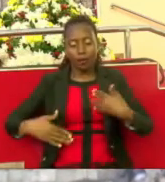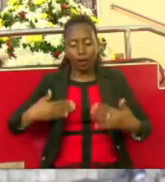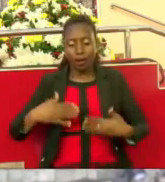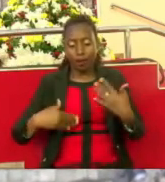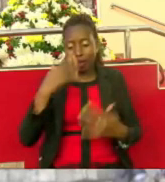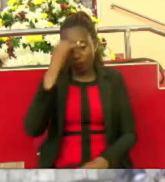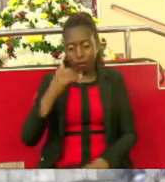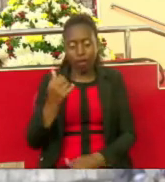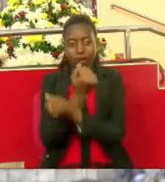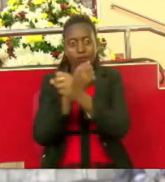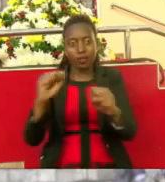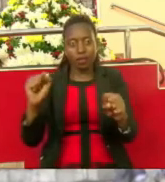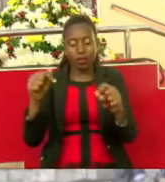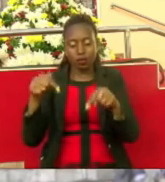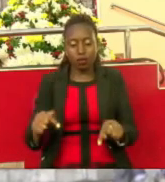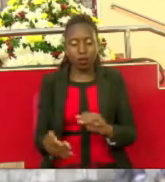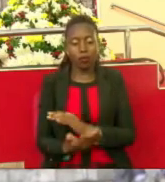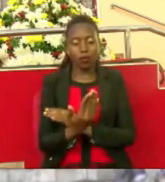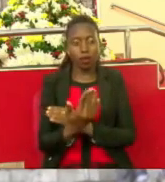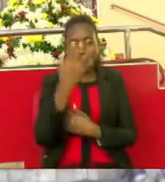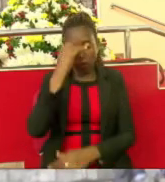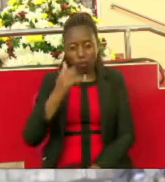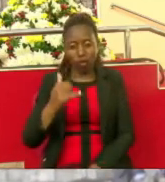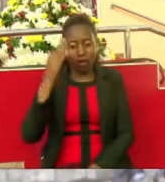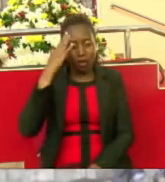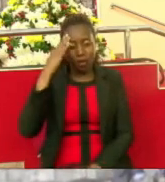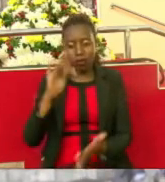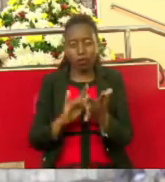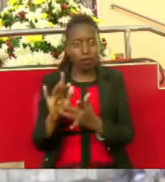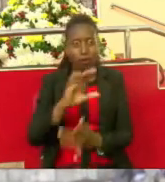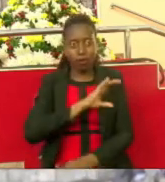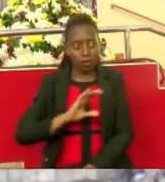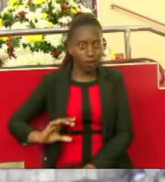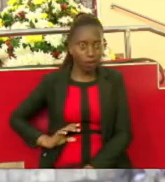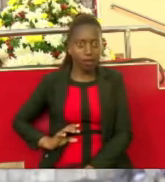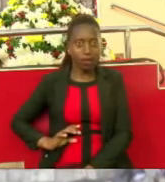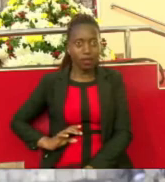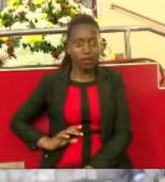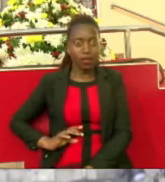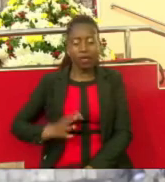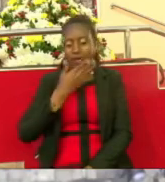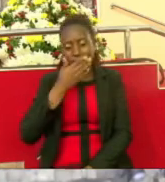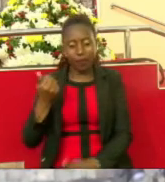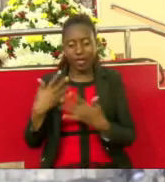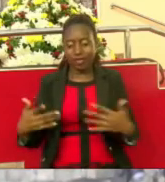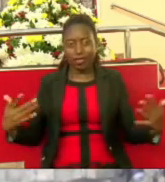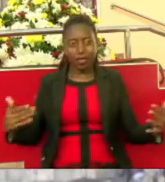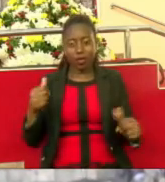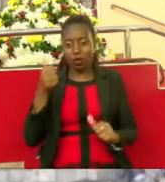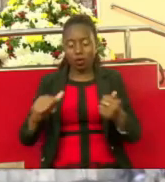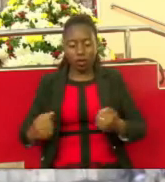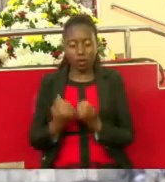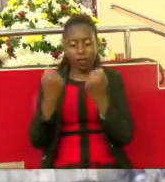asubuhi ya leo. Because knowing Christ, kwa sababu kumjua Kristo, I think is the best, not I think, it is the best thing that happened to my life. Ni jambo